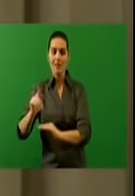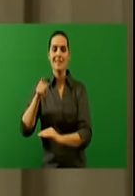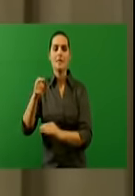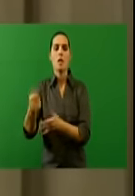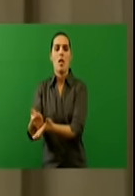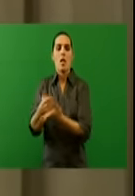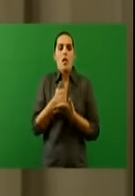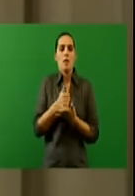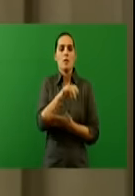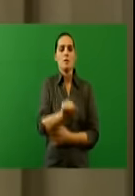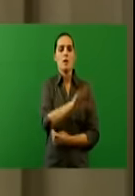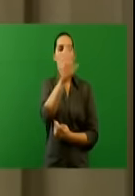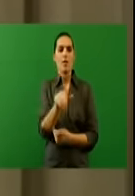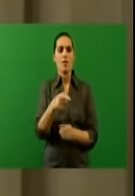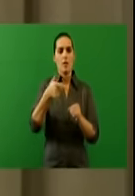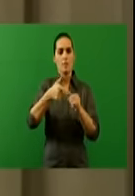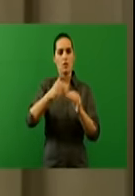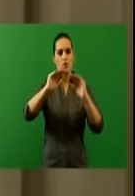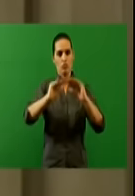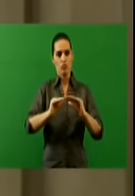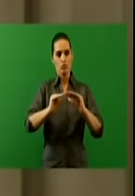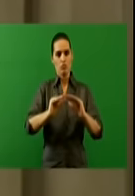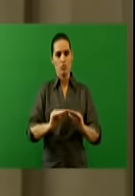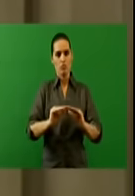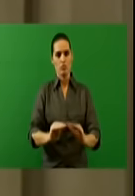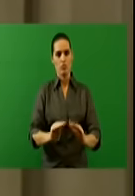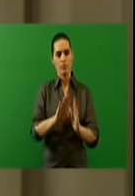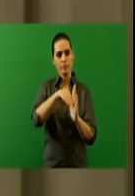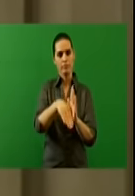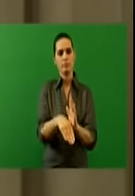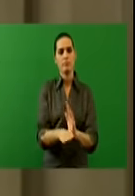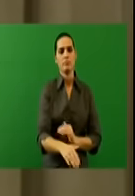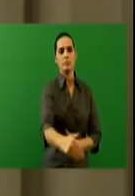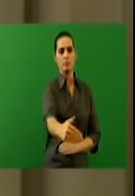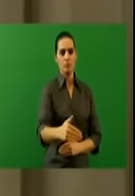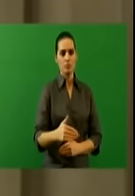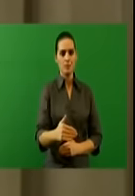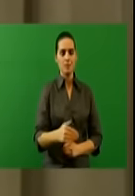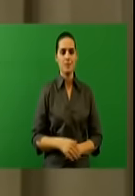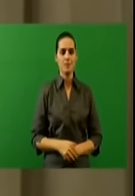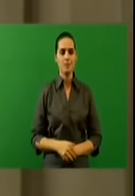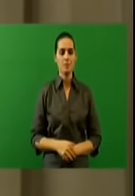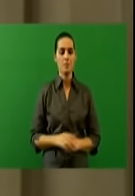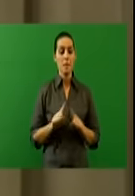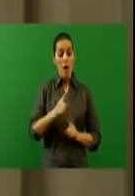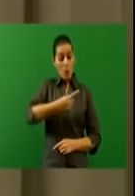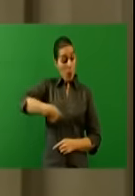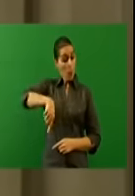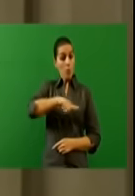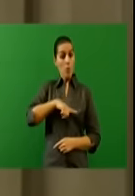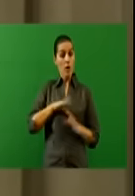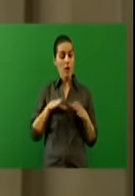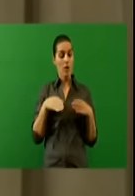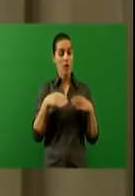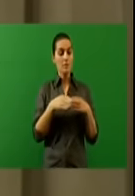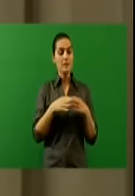petrol prices in the coming months. However, the committee assesses the longer-term risk to this